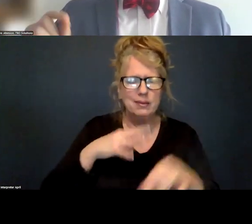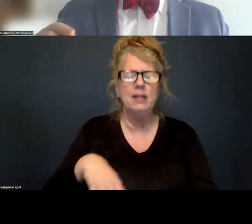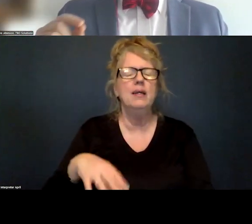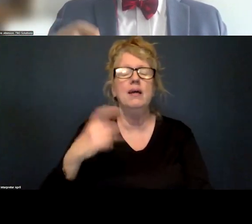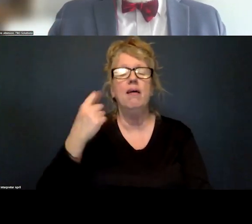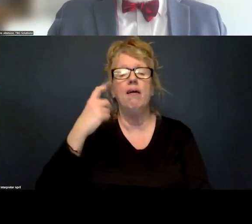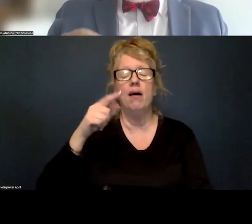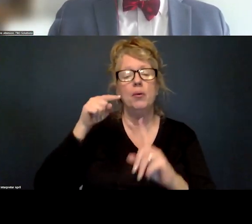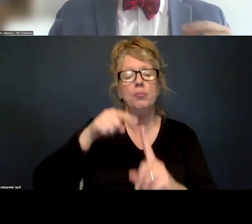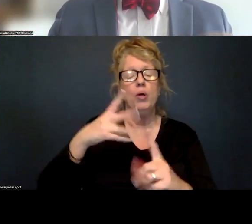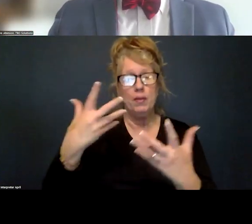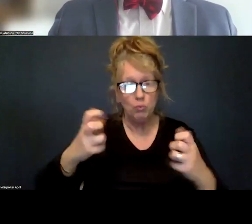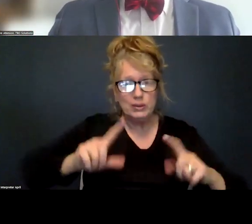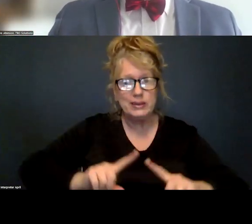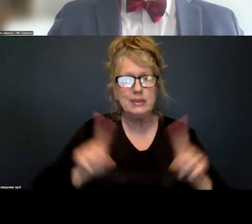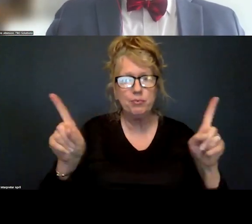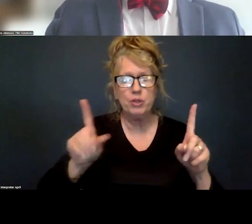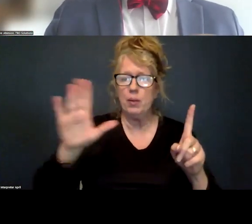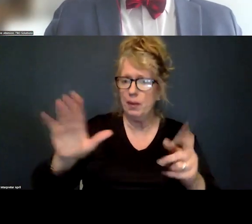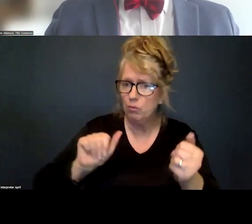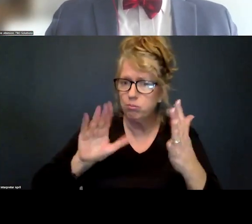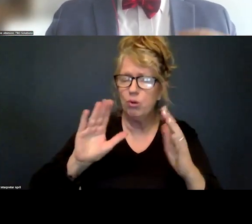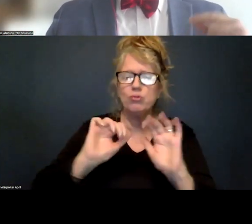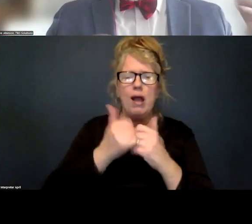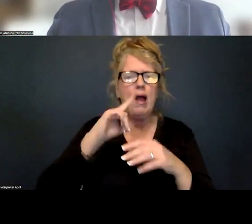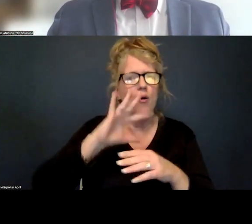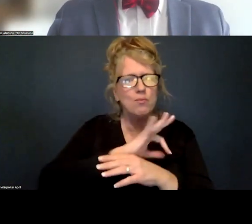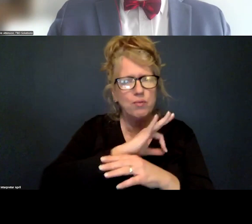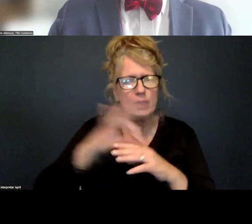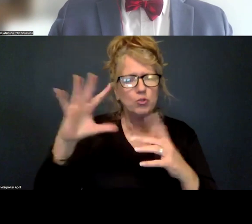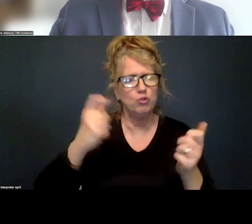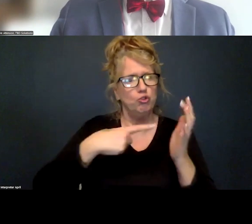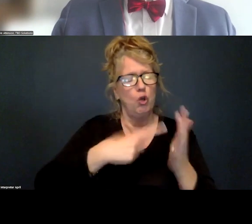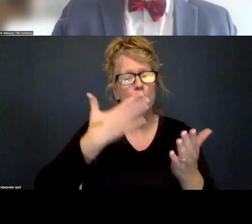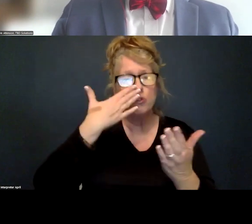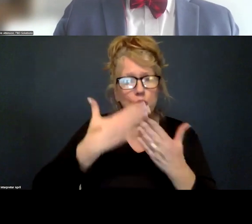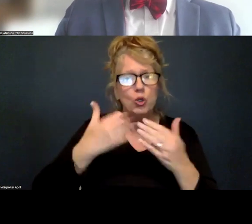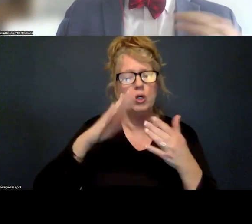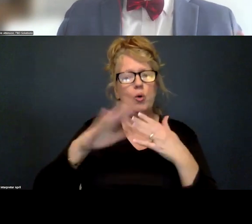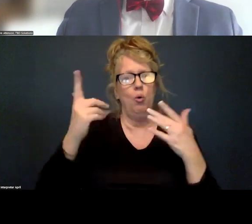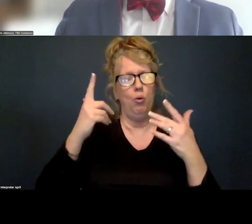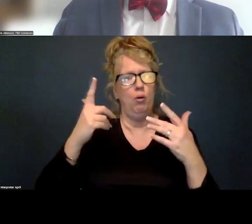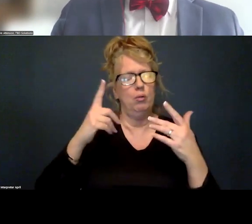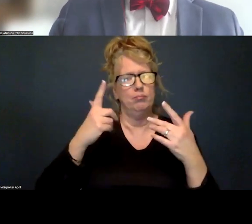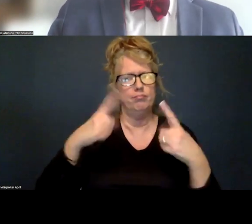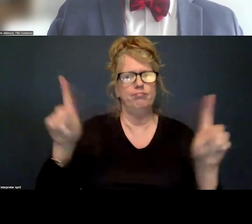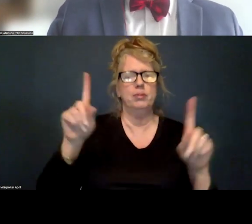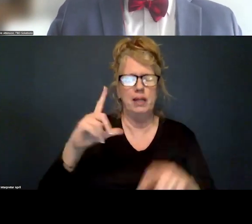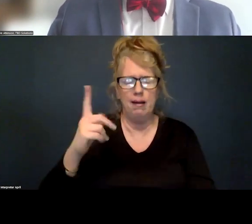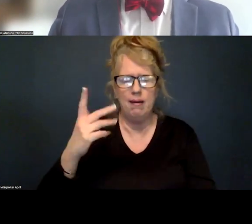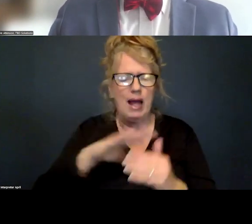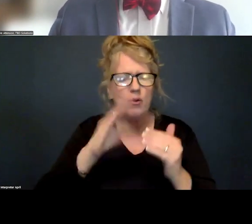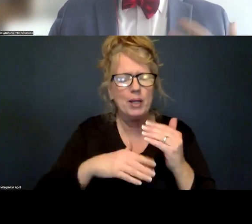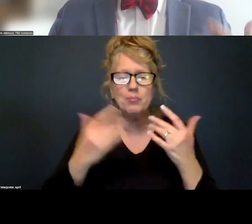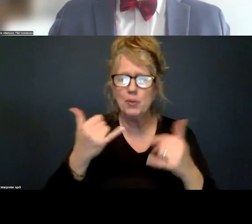be decidedly different in function and approach with the promise of good or greater outcomes. So good crisis services today are